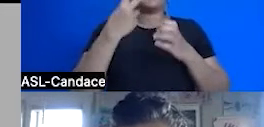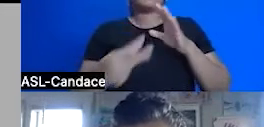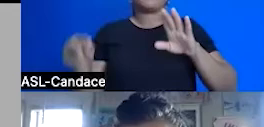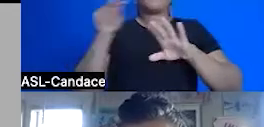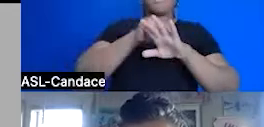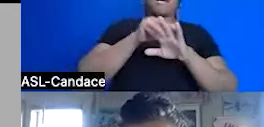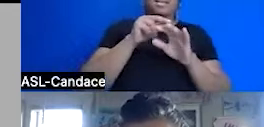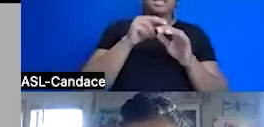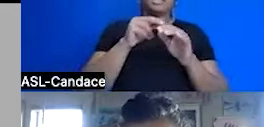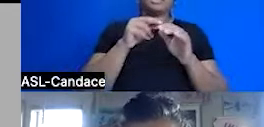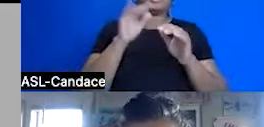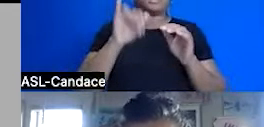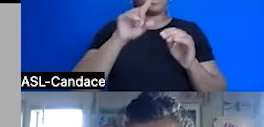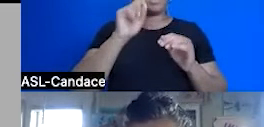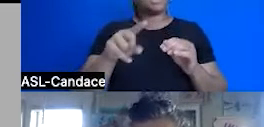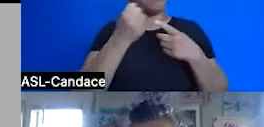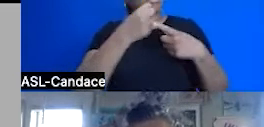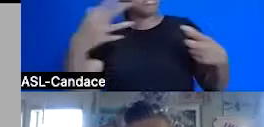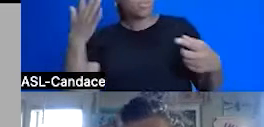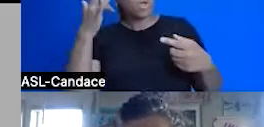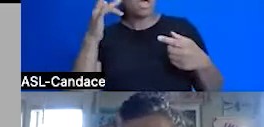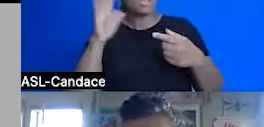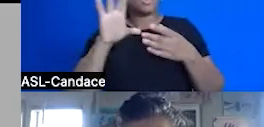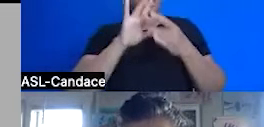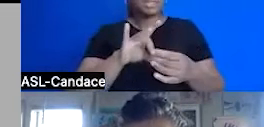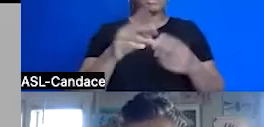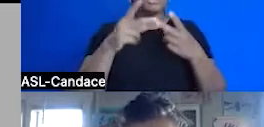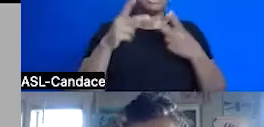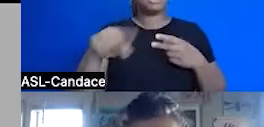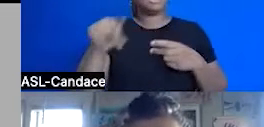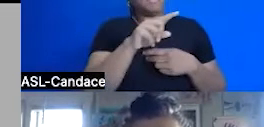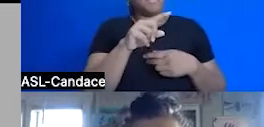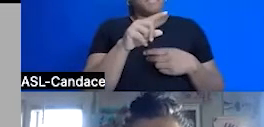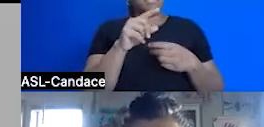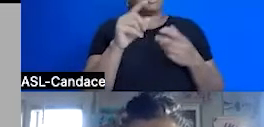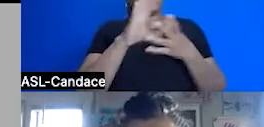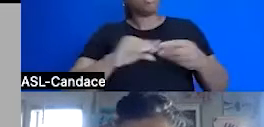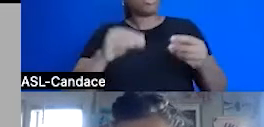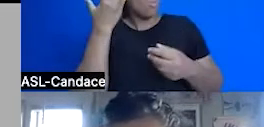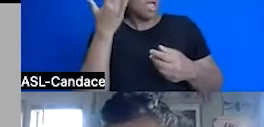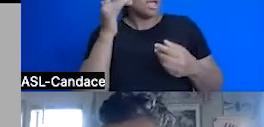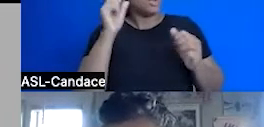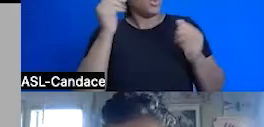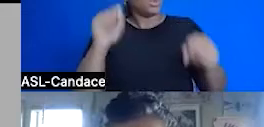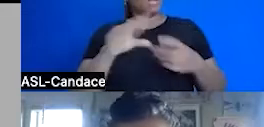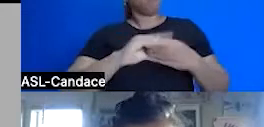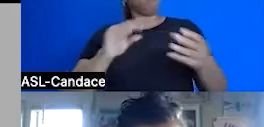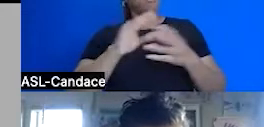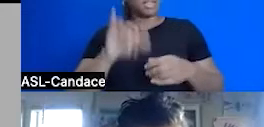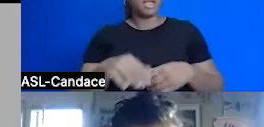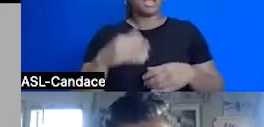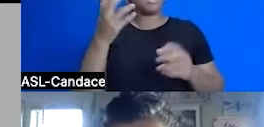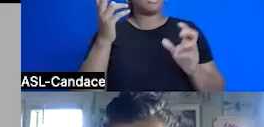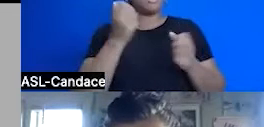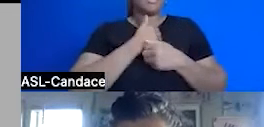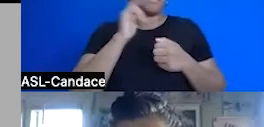traditional access question to elaborate on why or how their connection positions them to tell their story, right? And I really love this quote from the Documentary